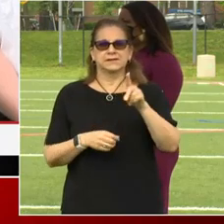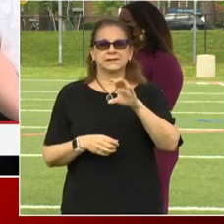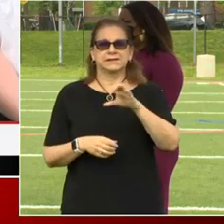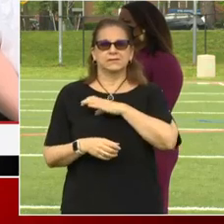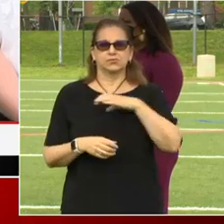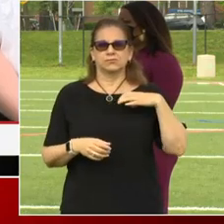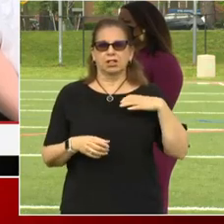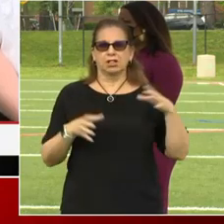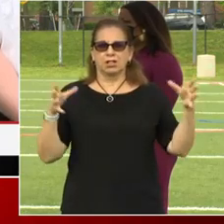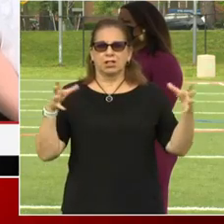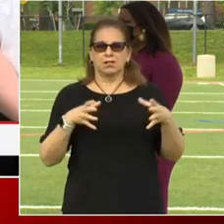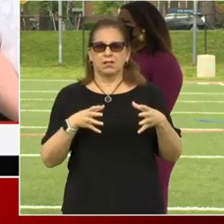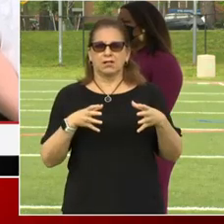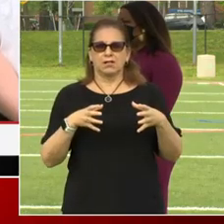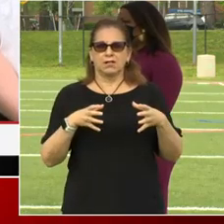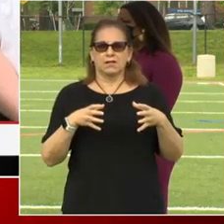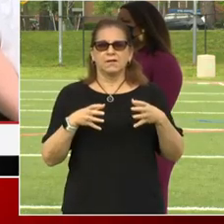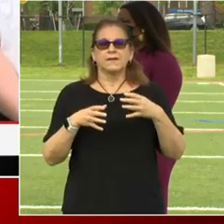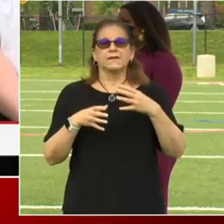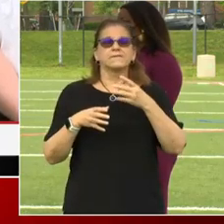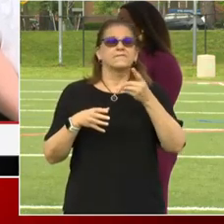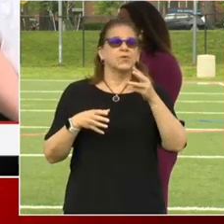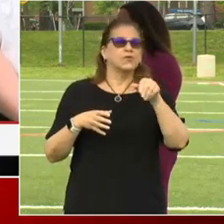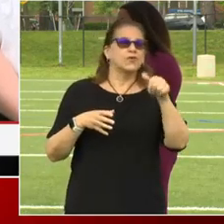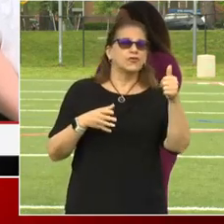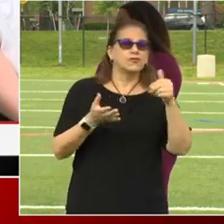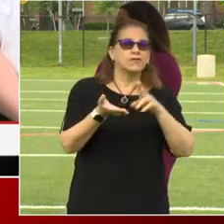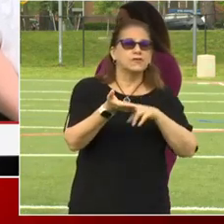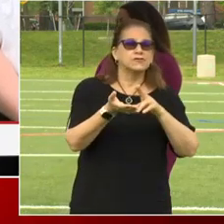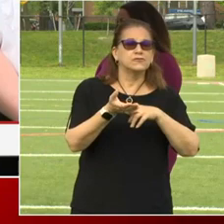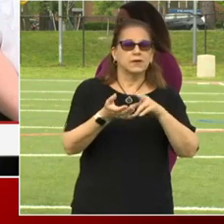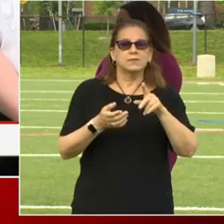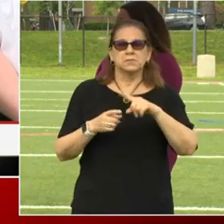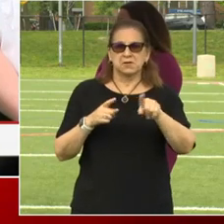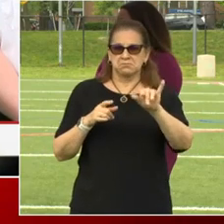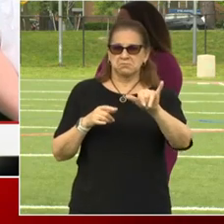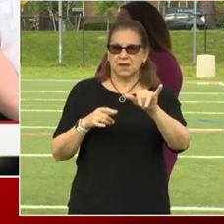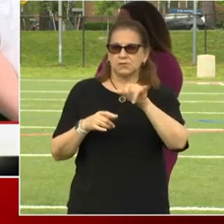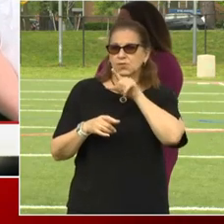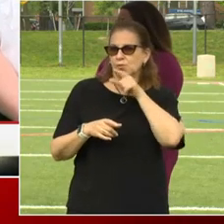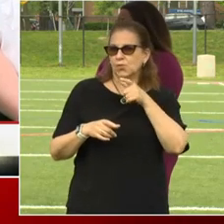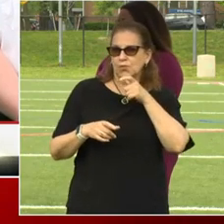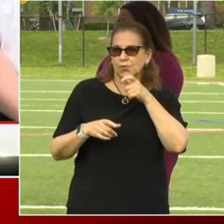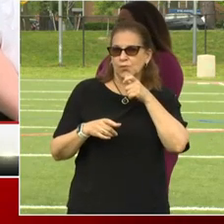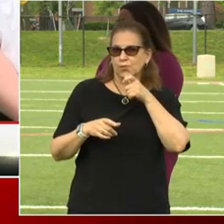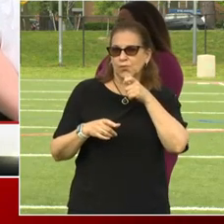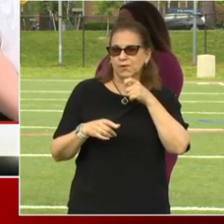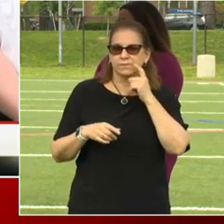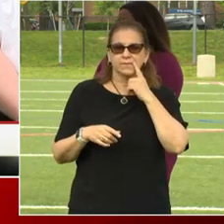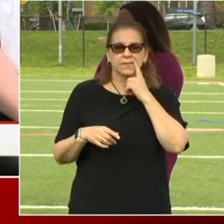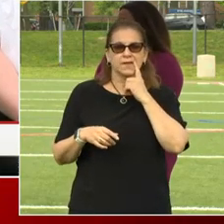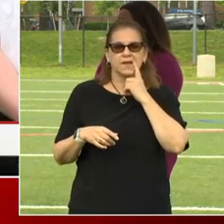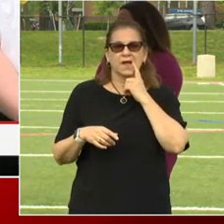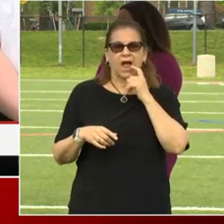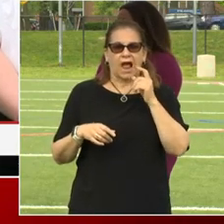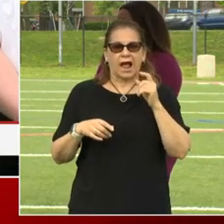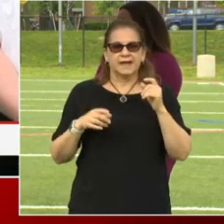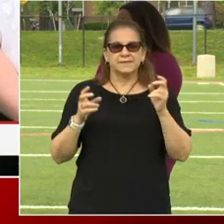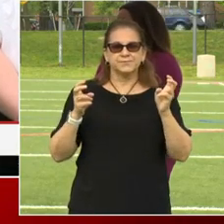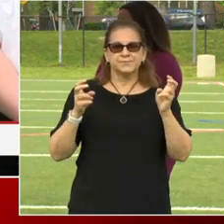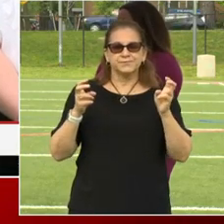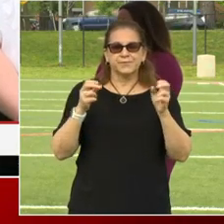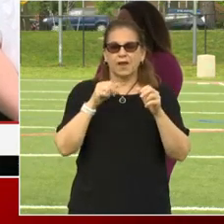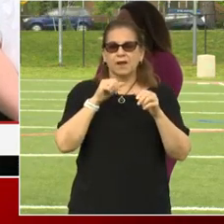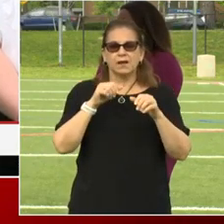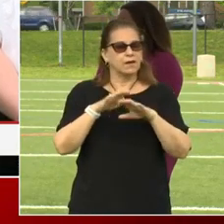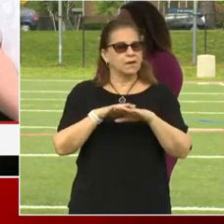are of not particular note. But then on the non-consent agenda, we will have first reading on the Comprehensive